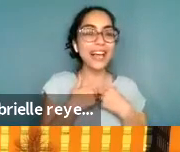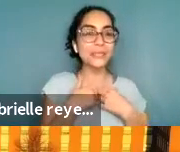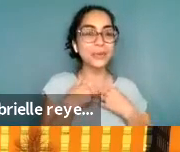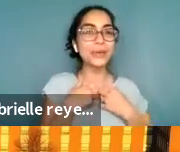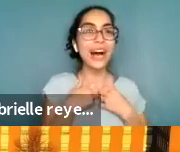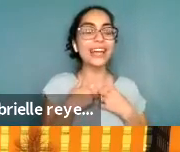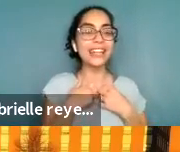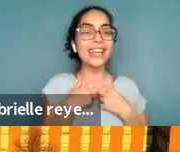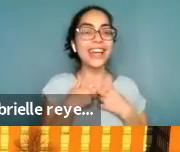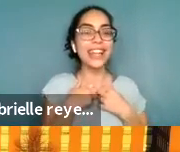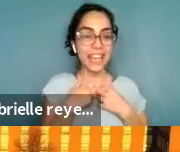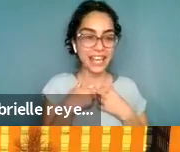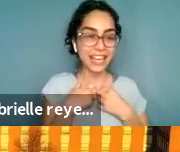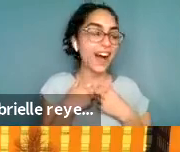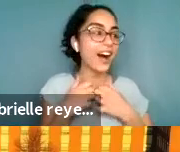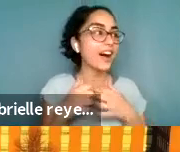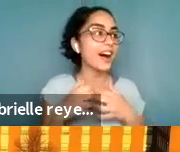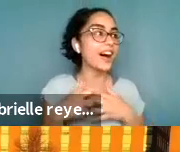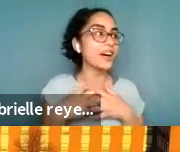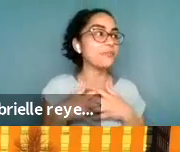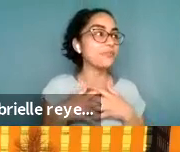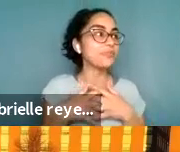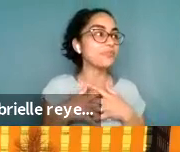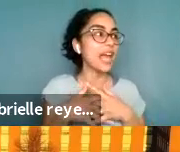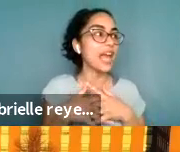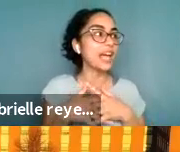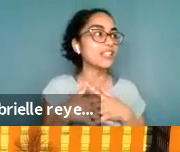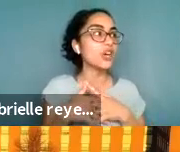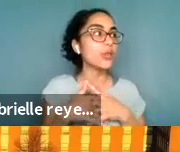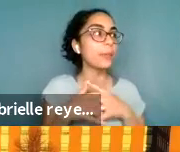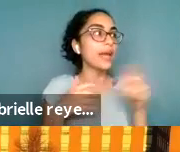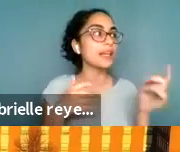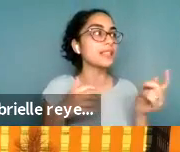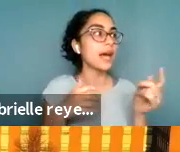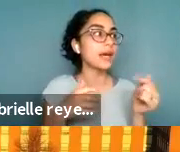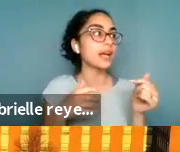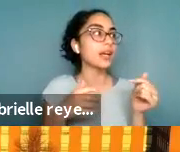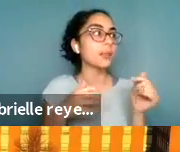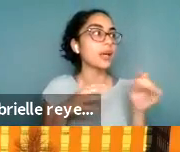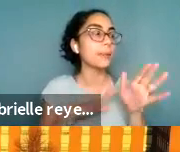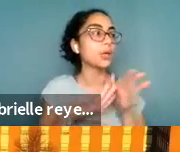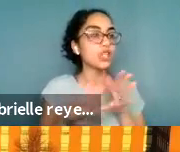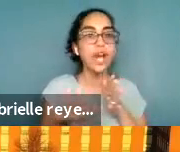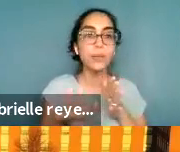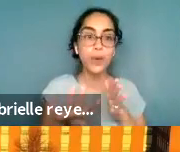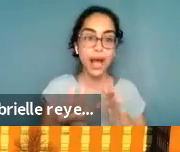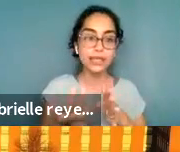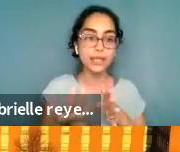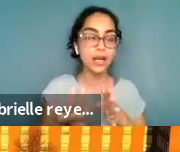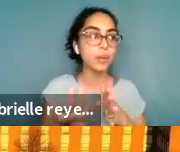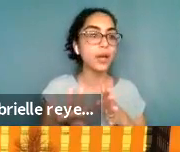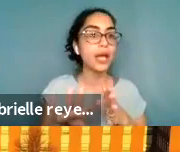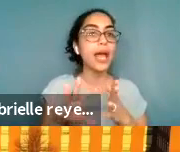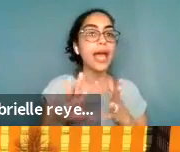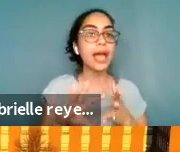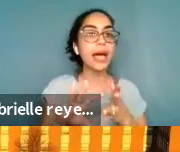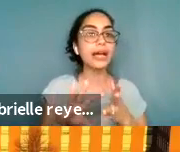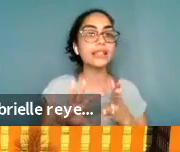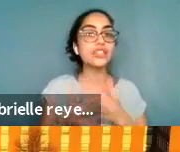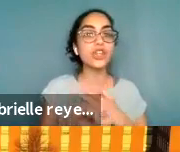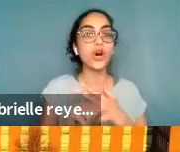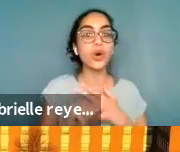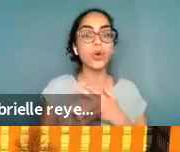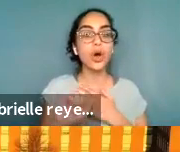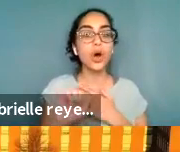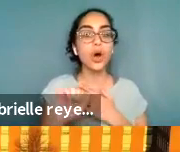my class where we got hit. And so the pandemic kind of pushed our practicum.